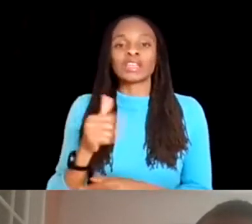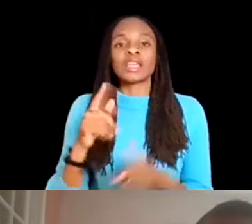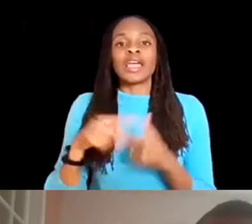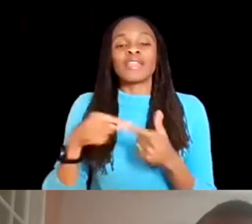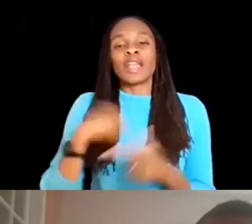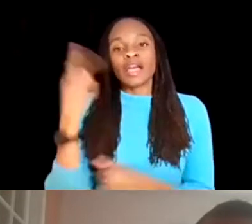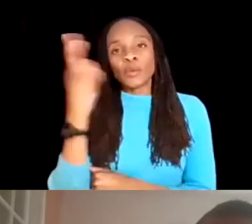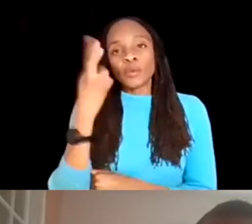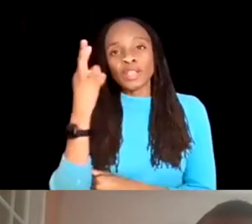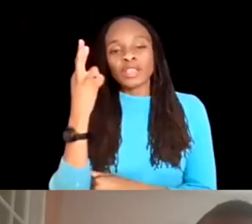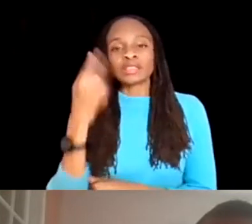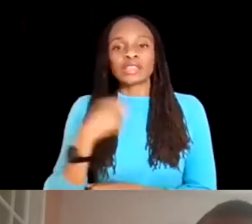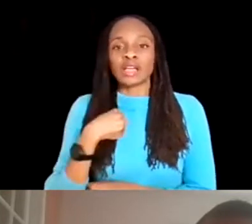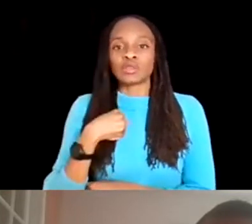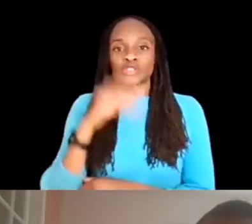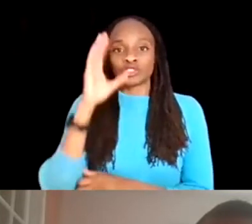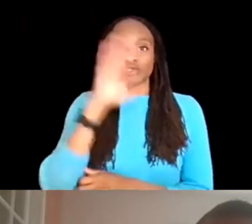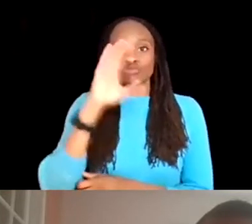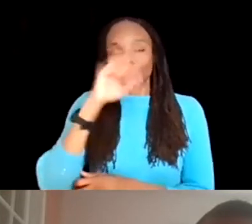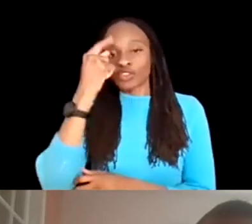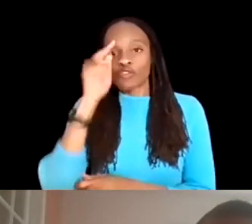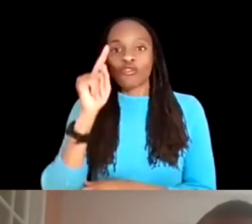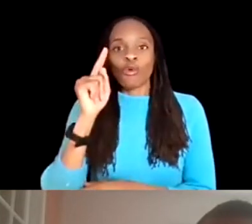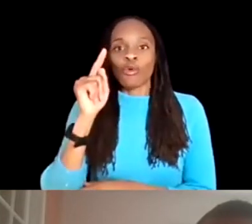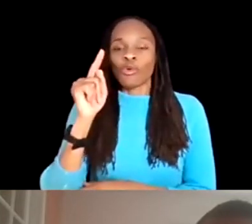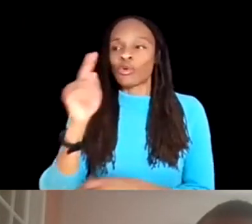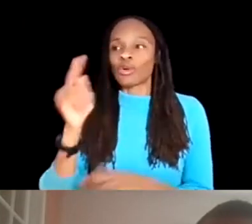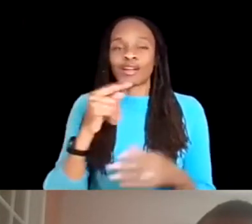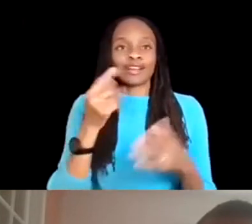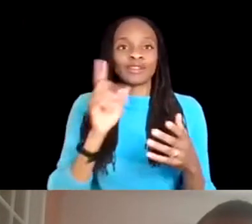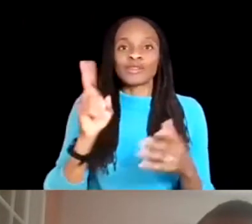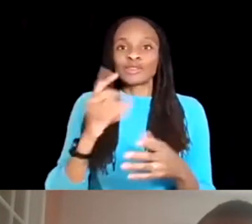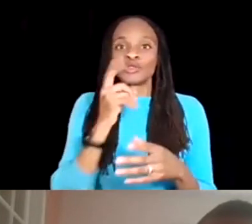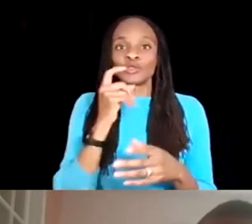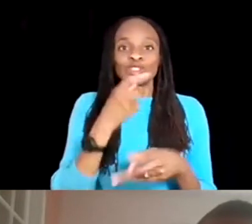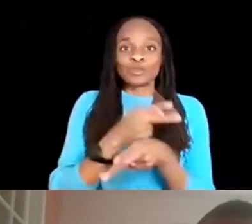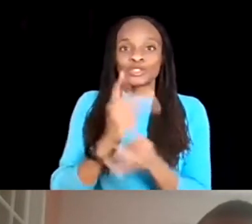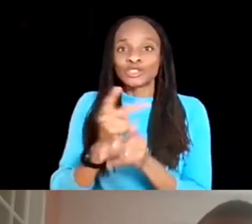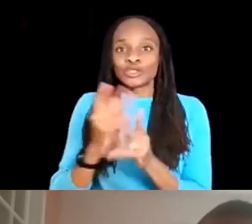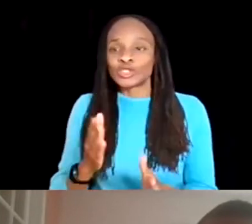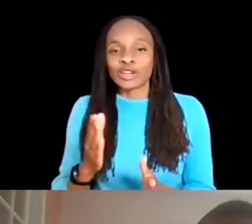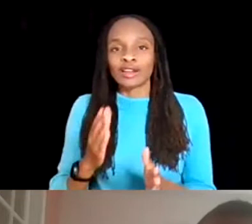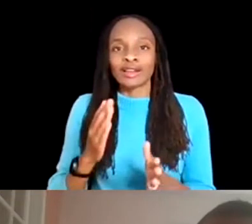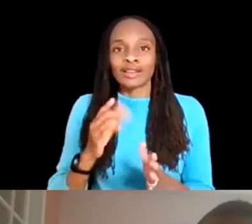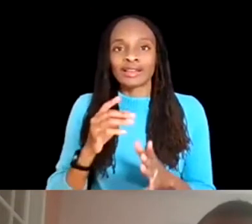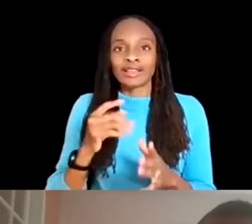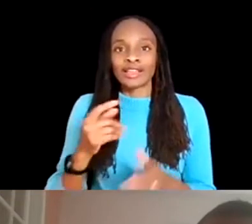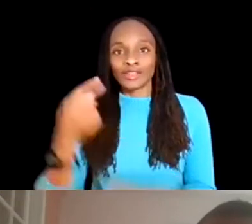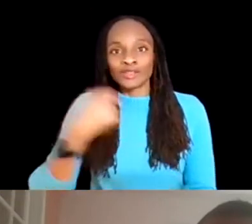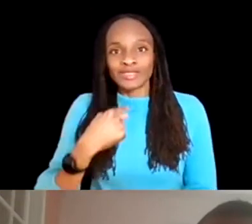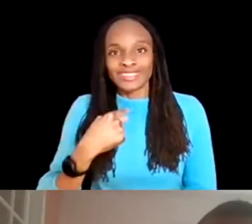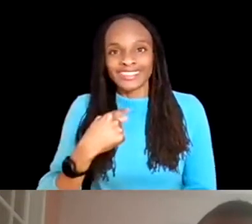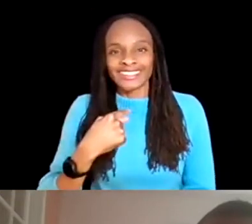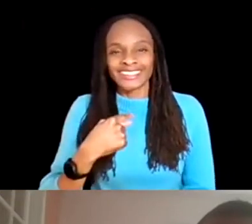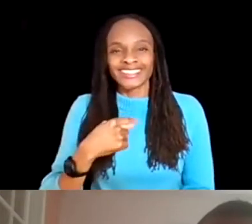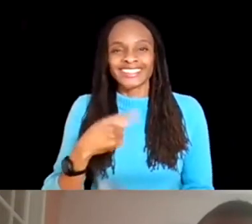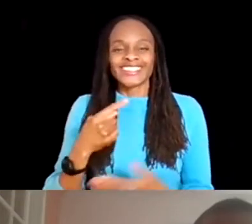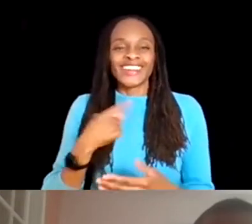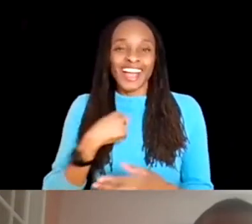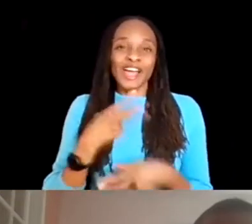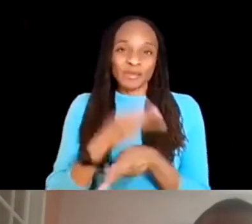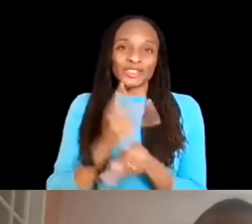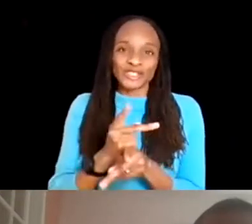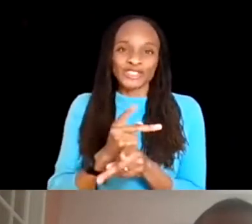I was looking for like the Mr. Goodbar producer. I'm like, who's the producer? And I thought, oh no, it's me. So I ended up producing the